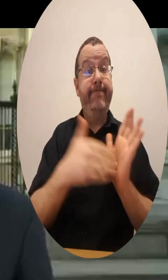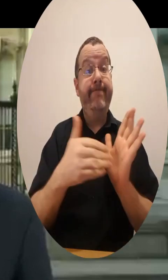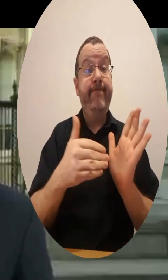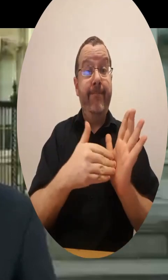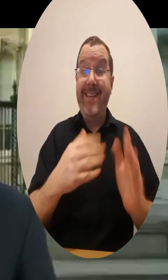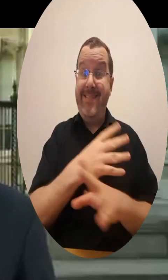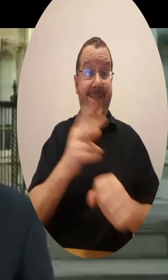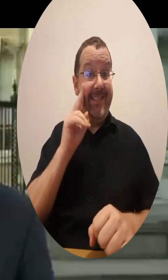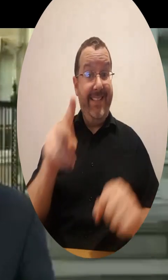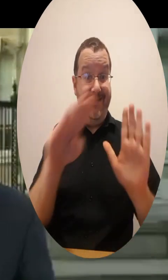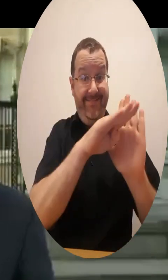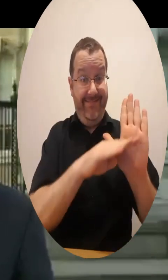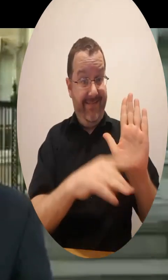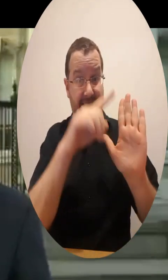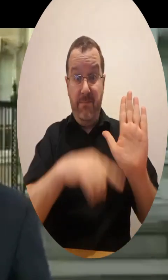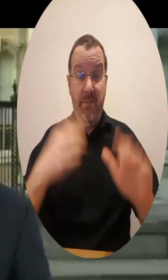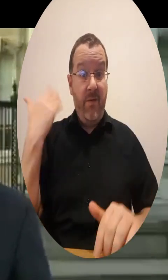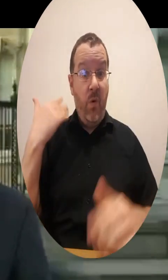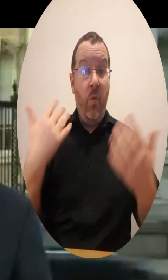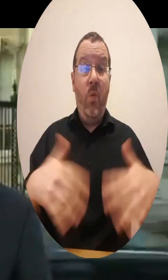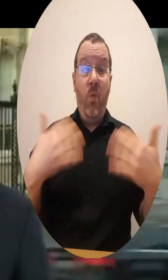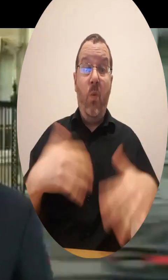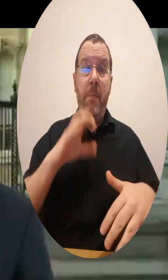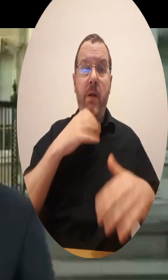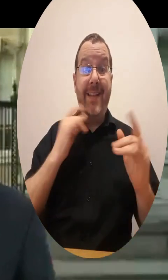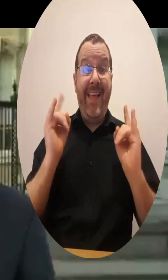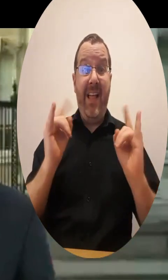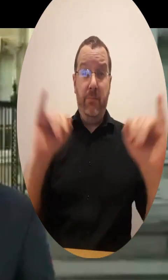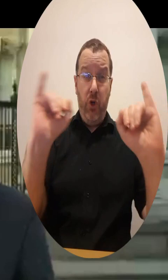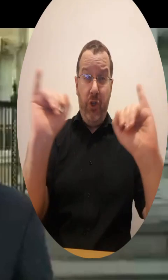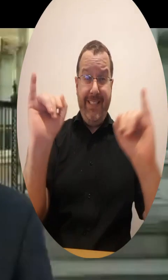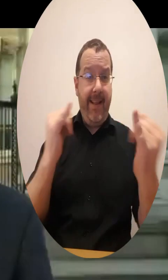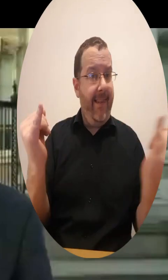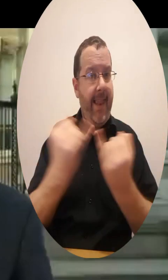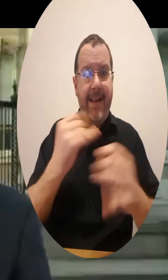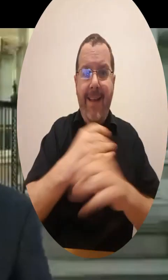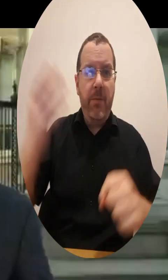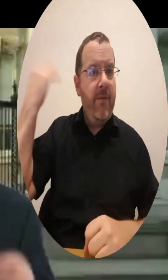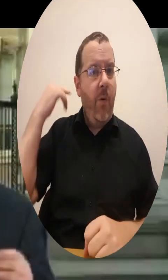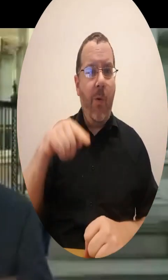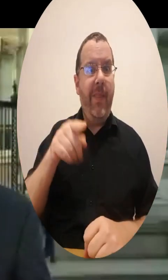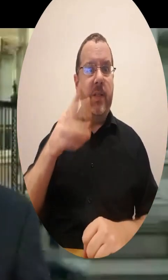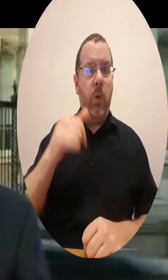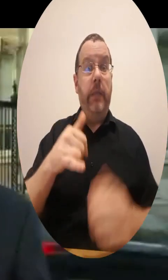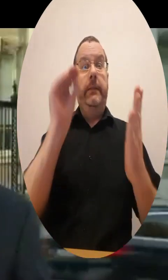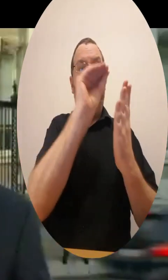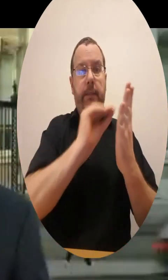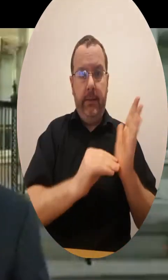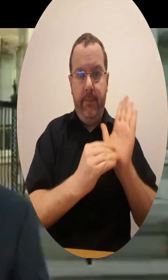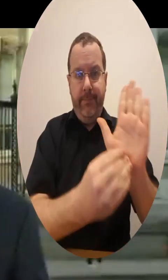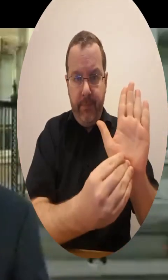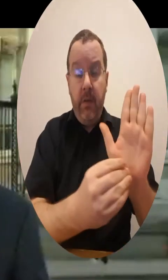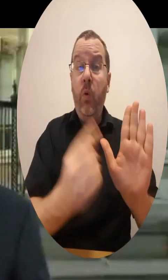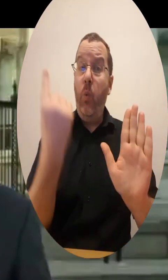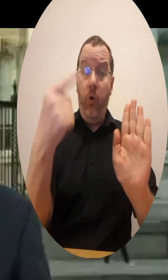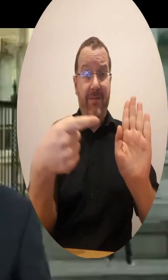unprecedented measures required to deal with an unprecedented health emergency. And if you just zone in on one of